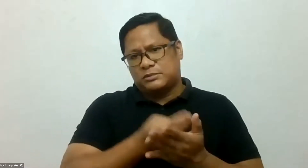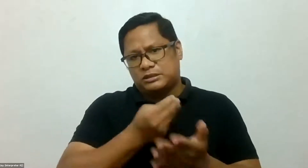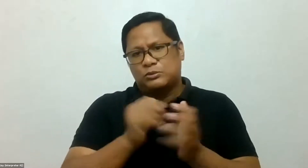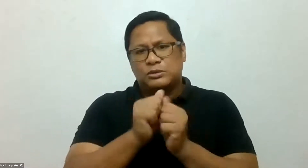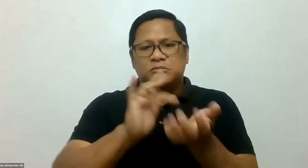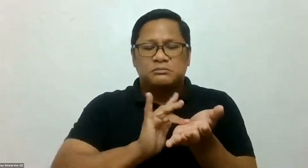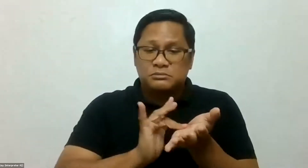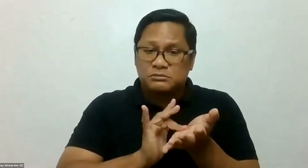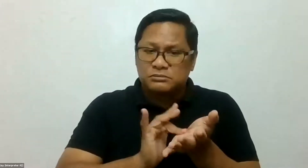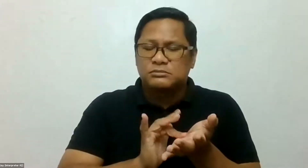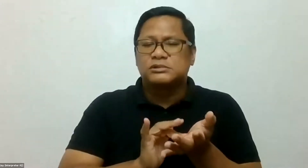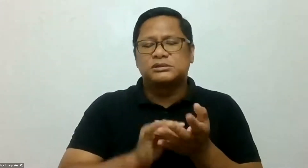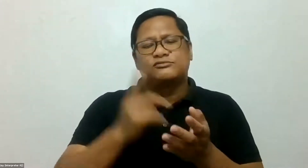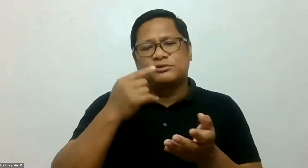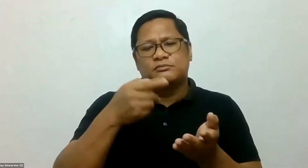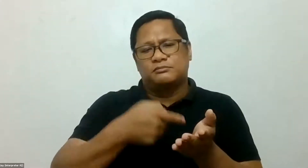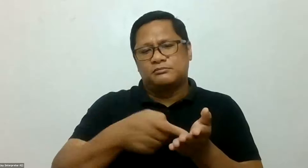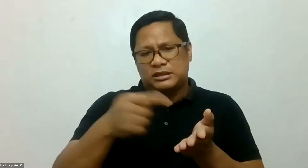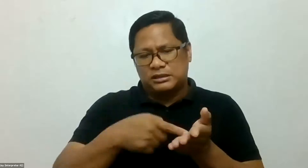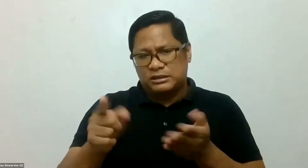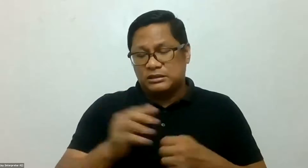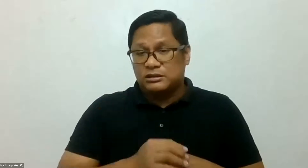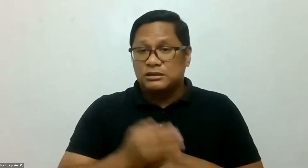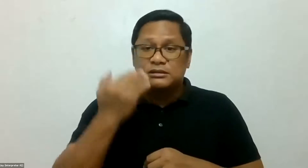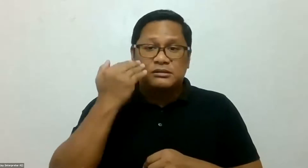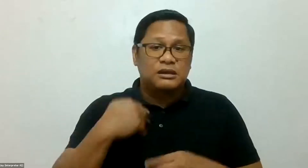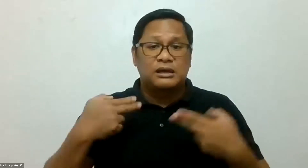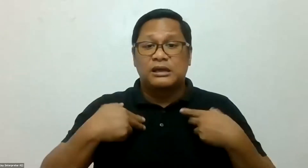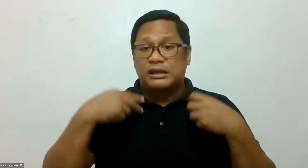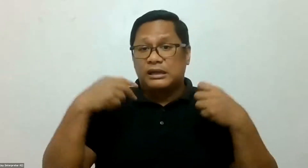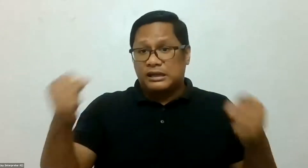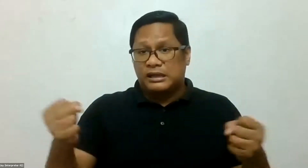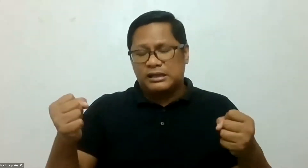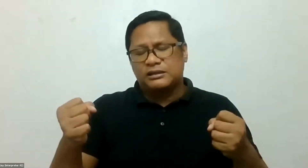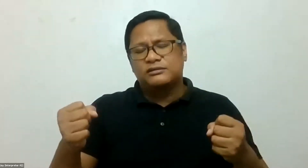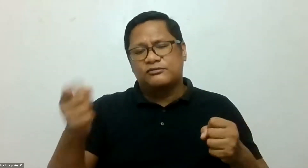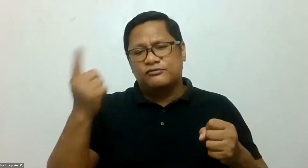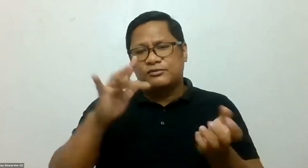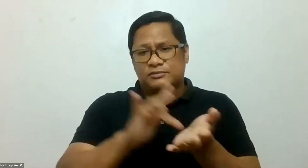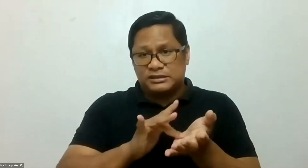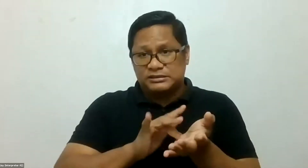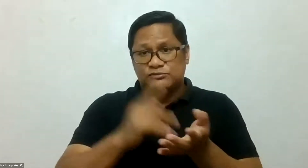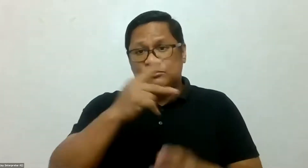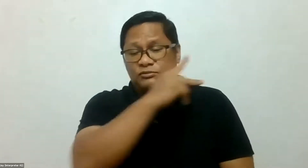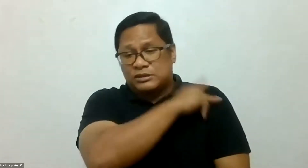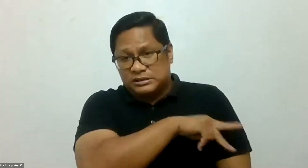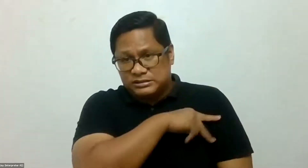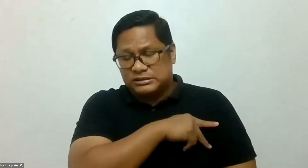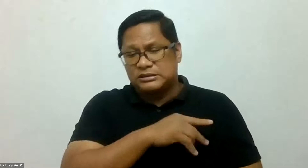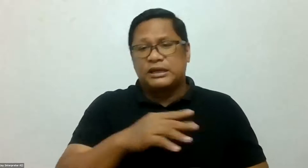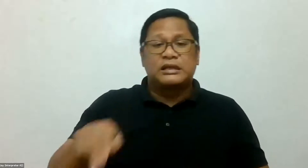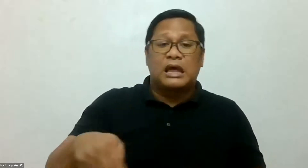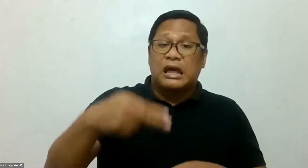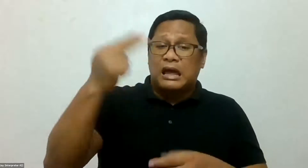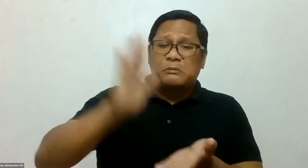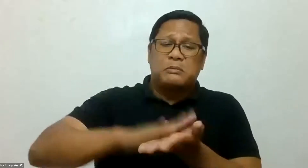as main expenditure. Lack of PhilHealth coverage of medicines for outpatients and the high cost of drugs